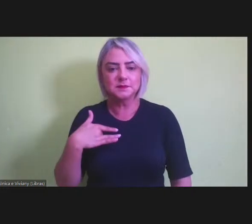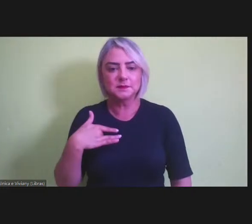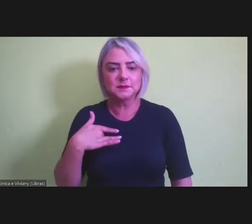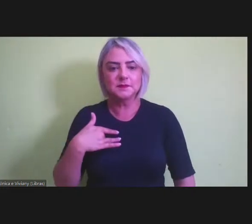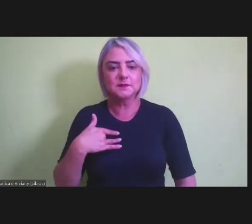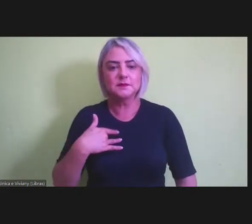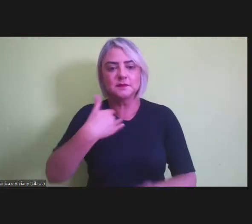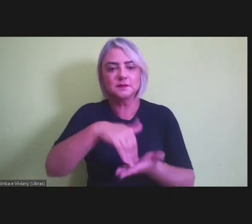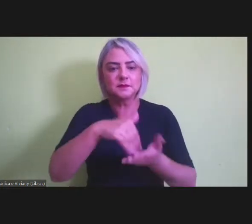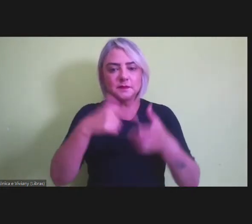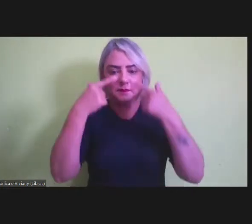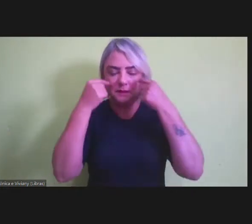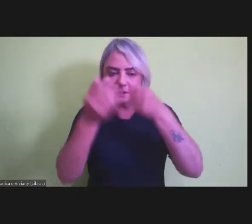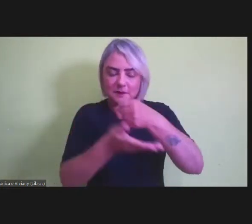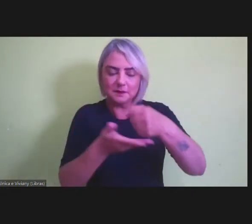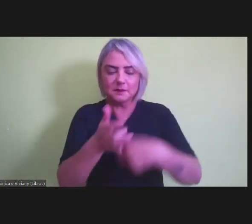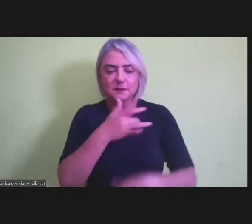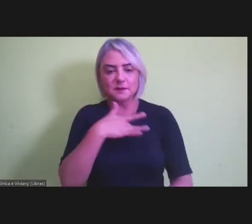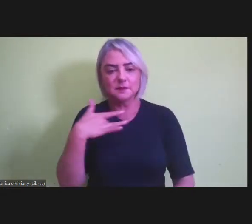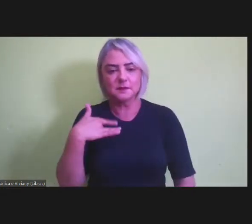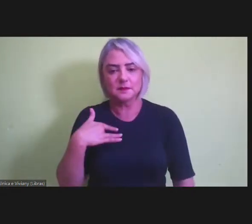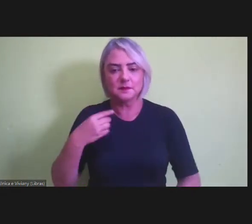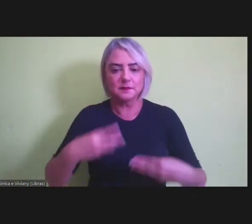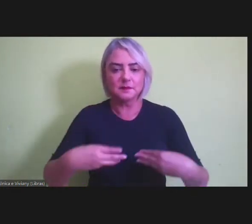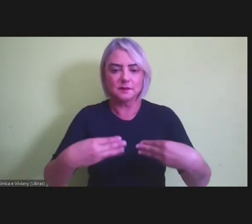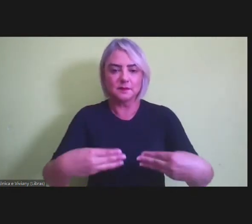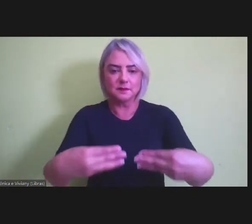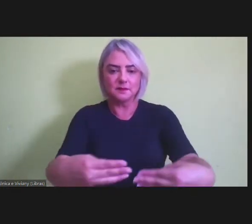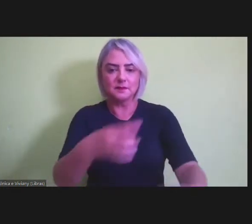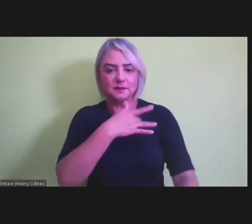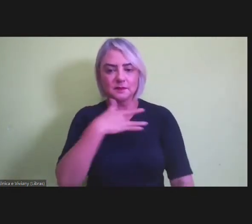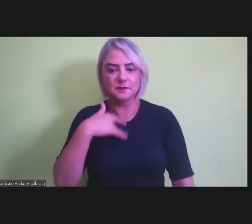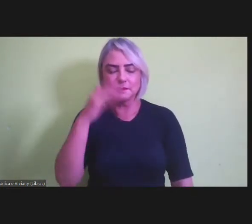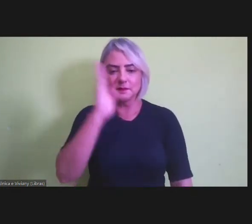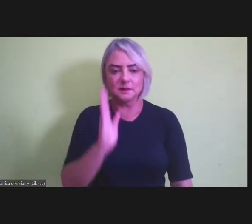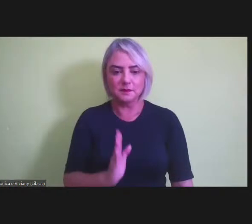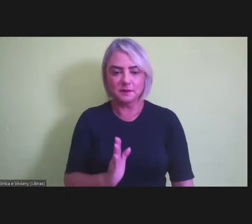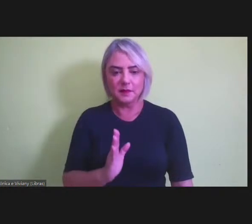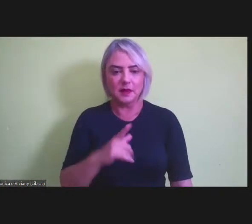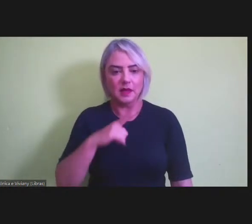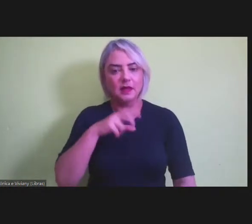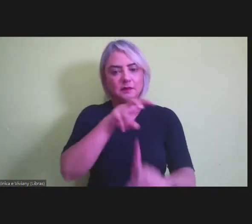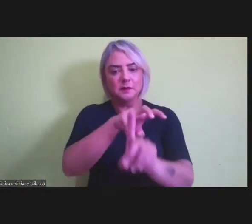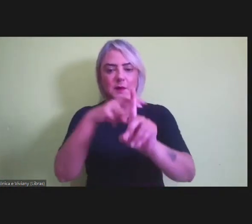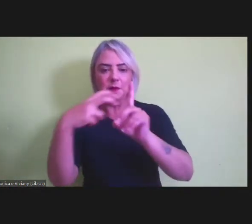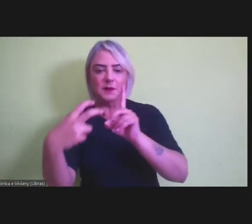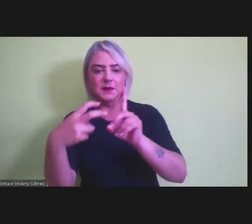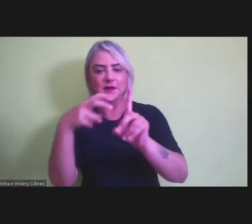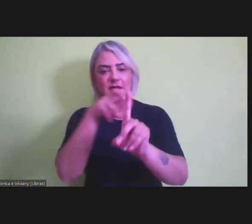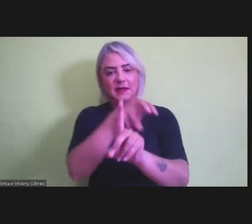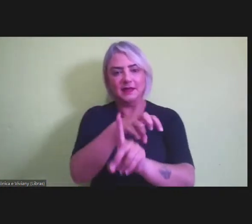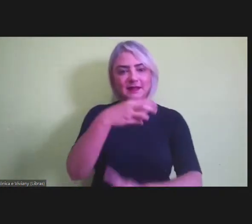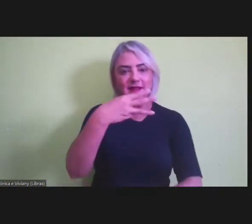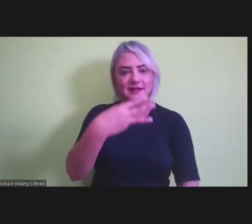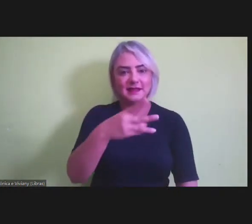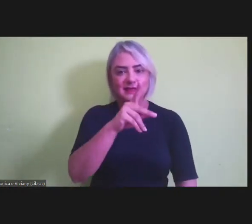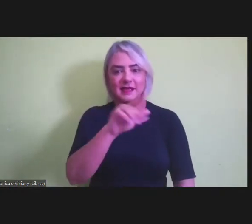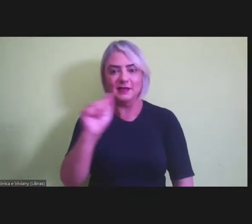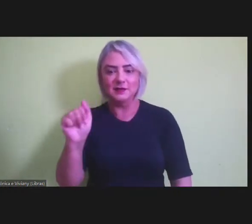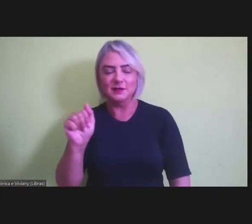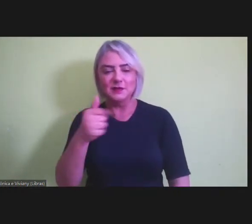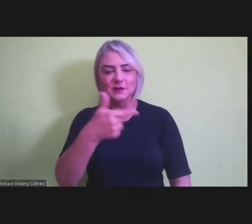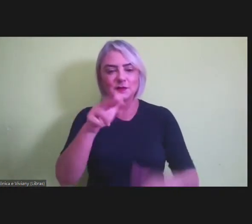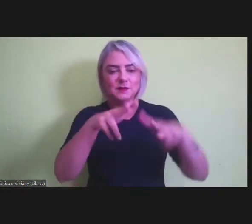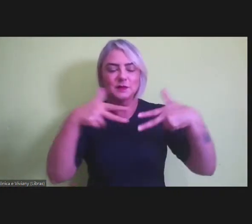Department of Promotion of Health, Secretary of Primary Attention of Health from the Ministry of Health from Brazil. And I will be